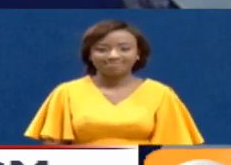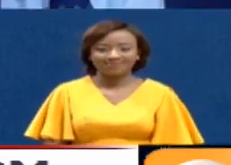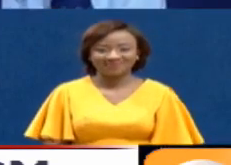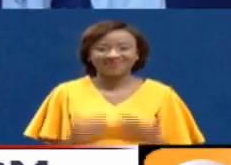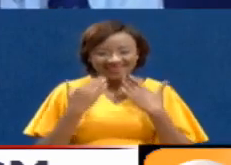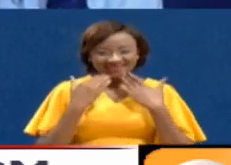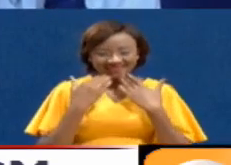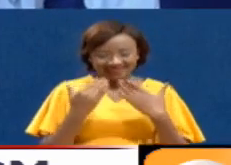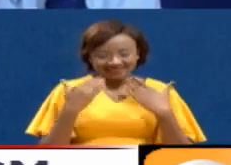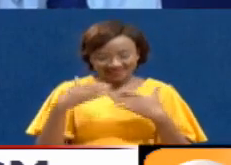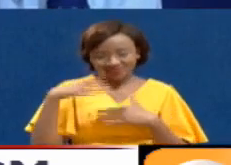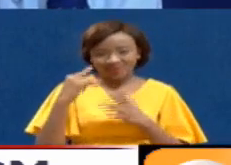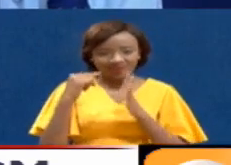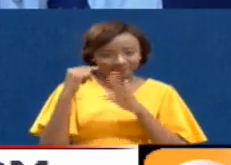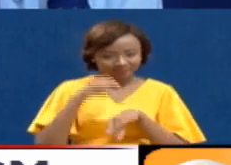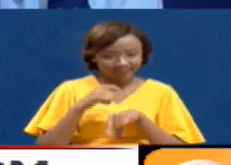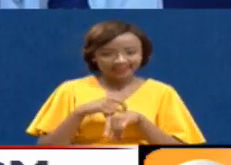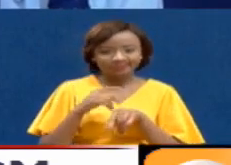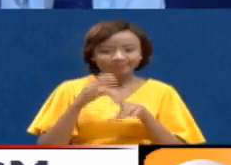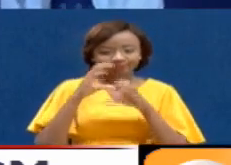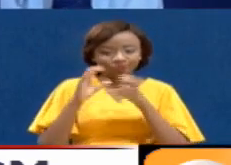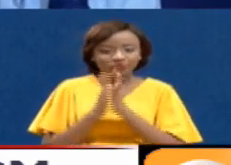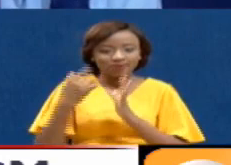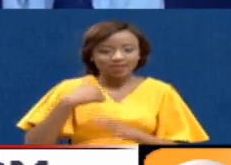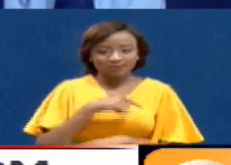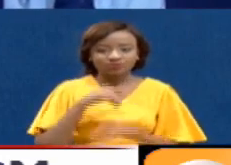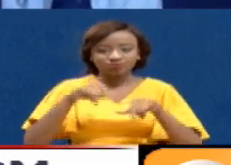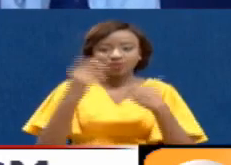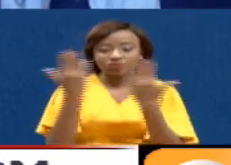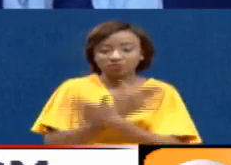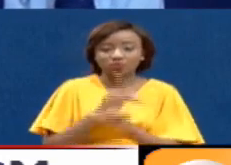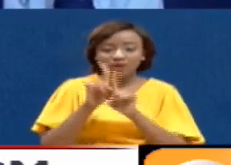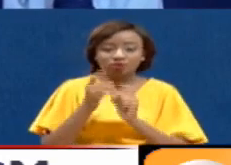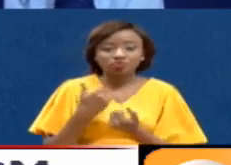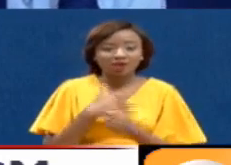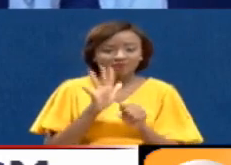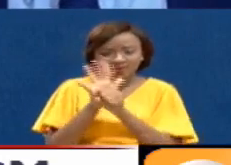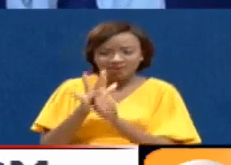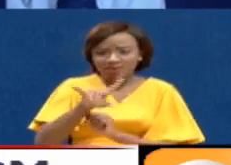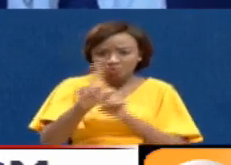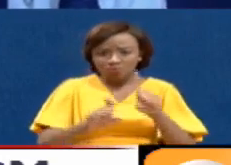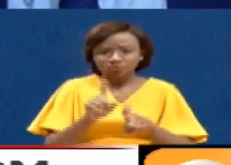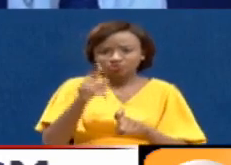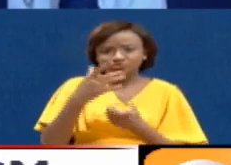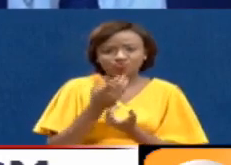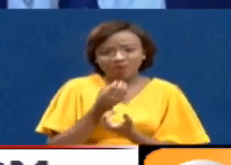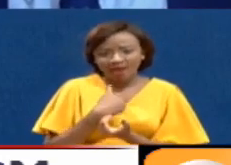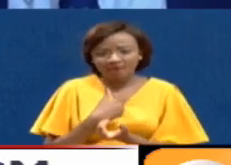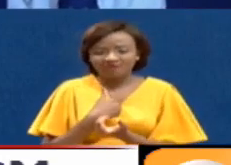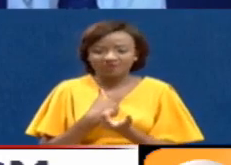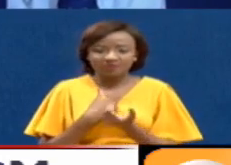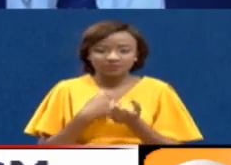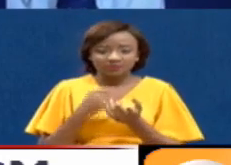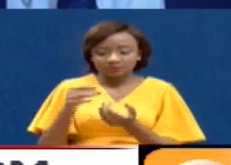Kitui, thank you so much for speaking with us tonight. And of course, lots of interesting questions that you've posed. I believe the Coronavirus Task